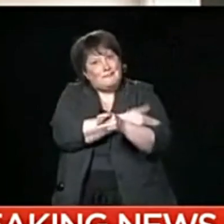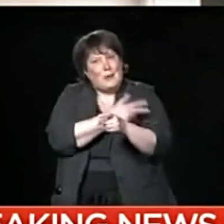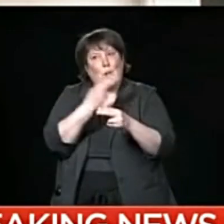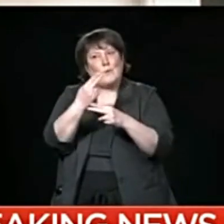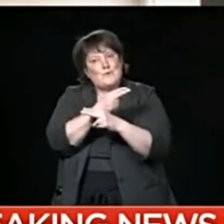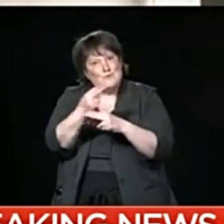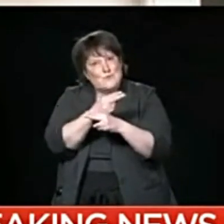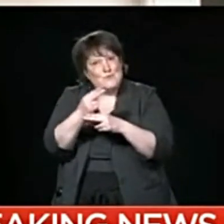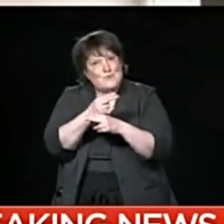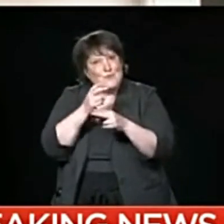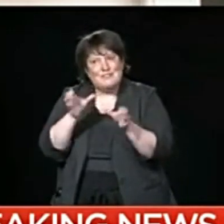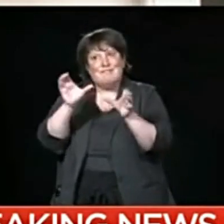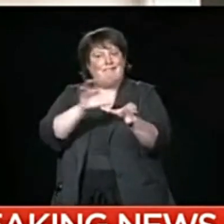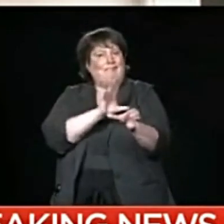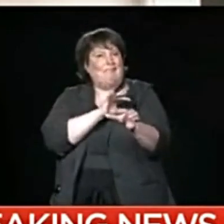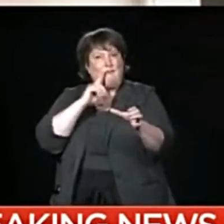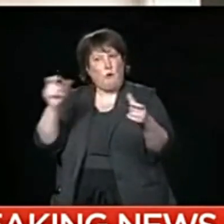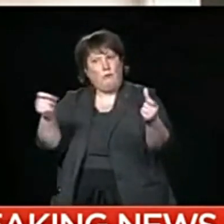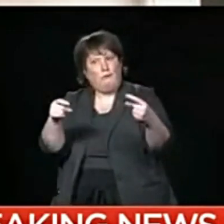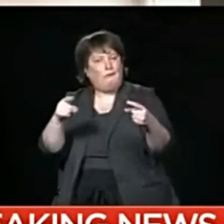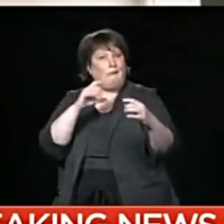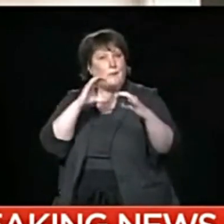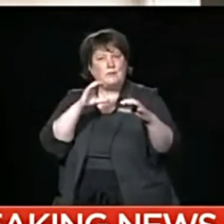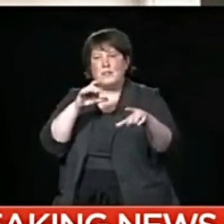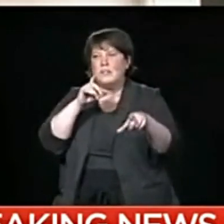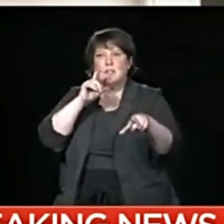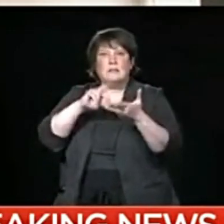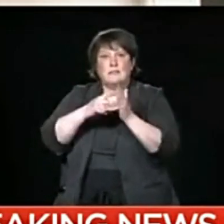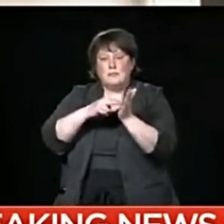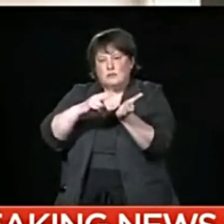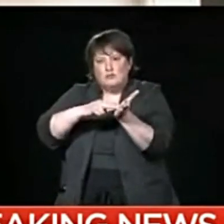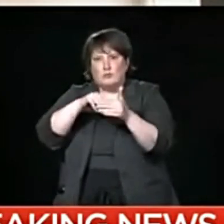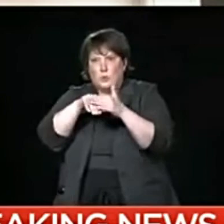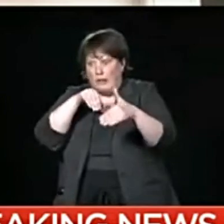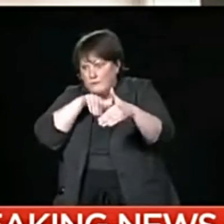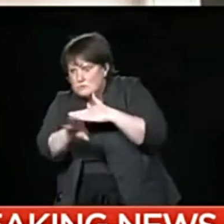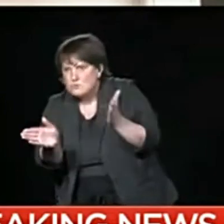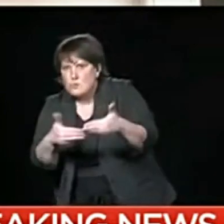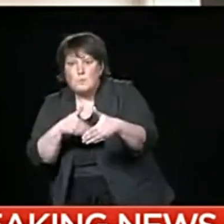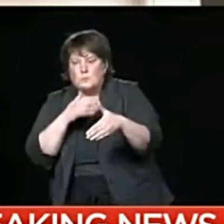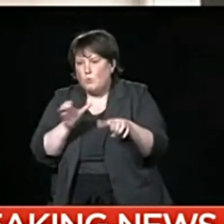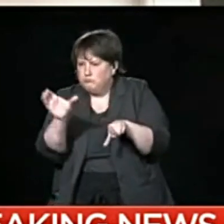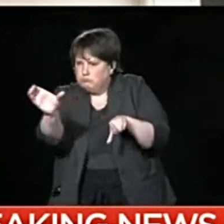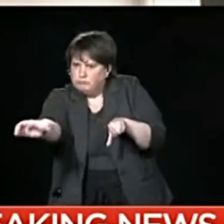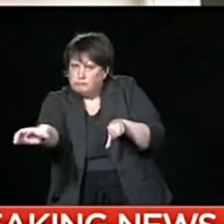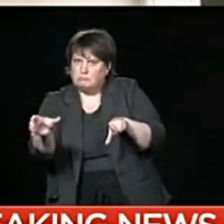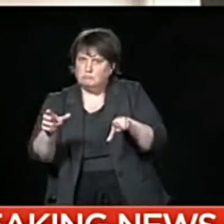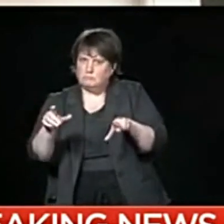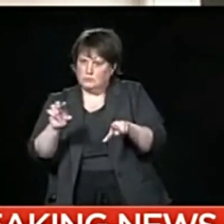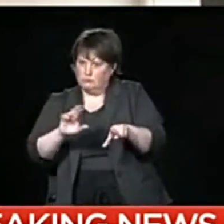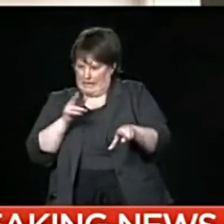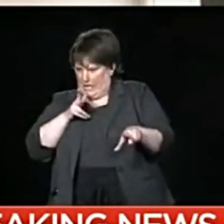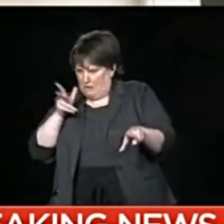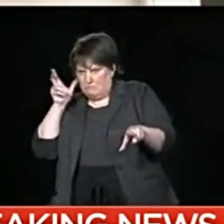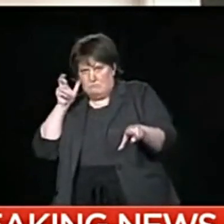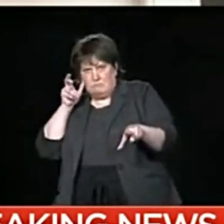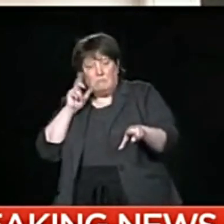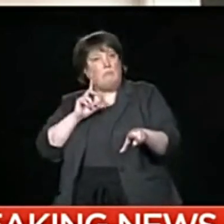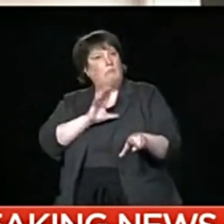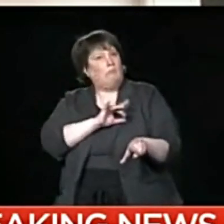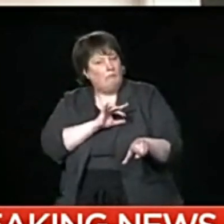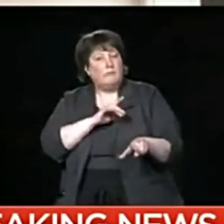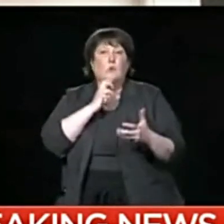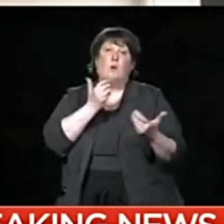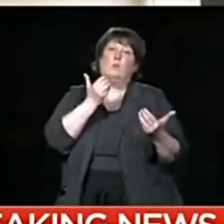to prevent fruitless moving about by staff in hospitals, which can put